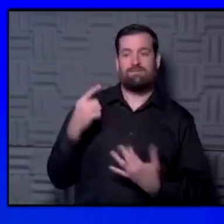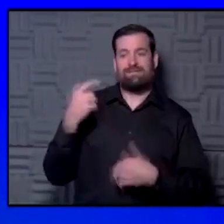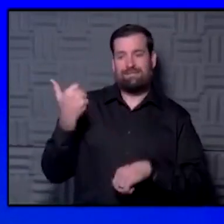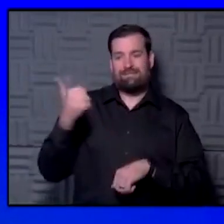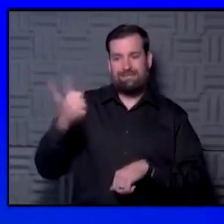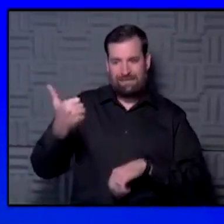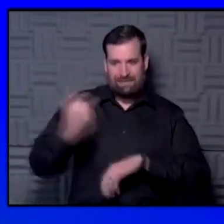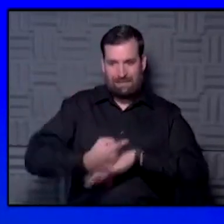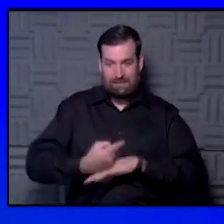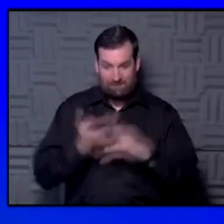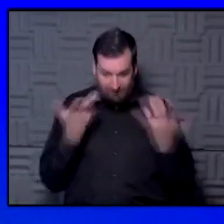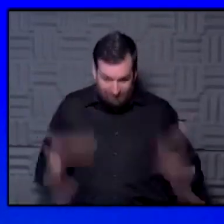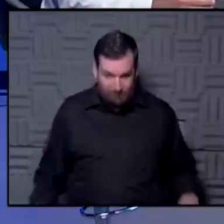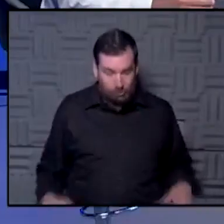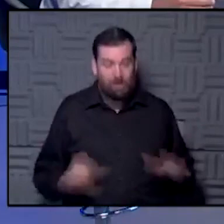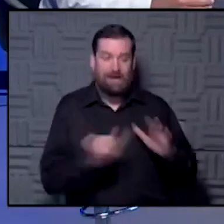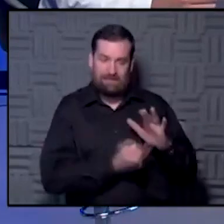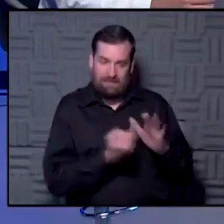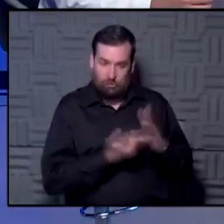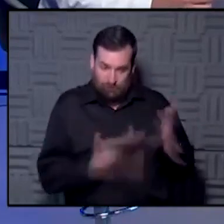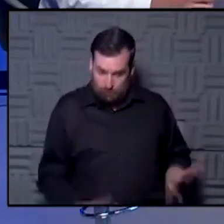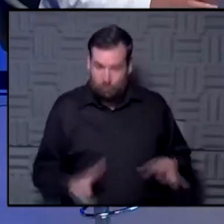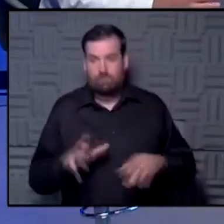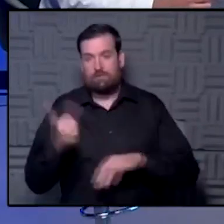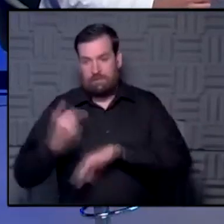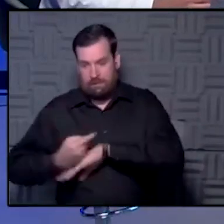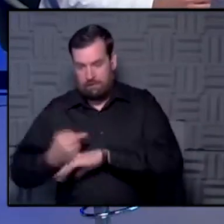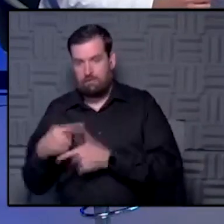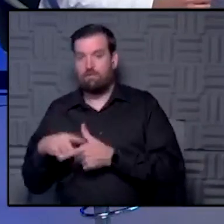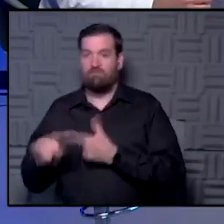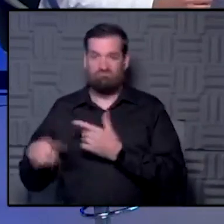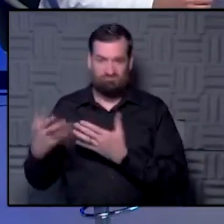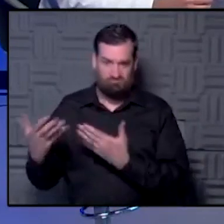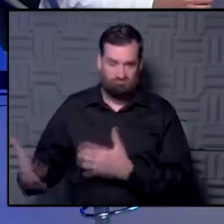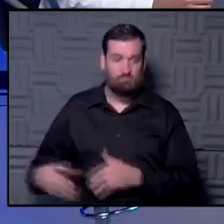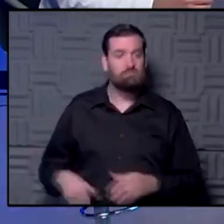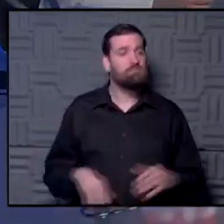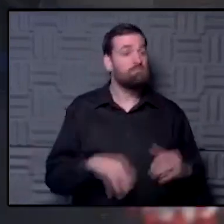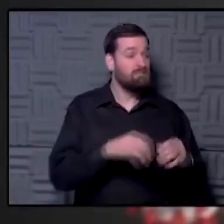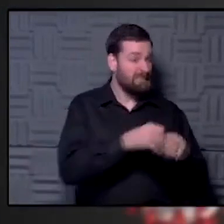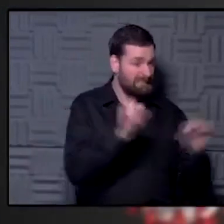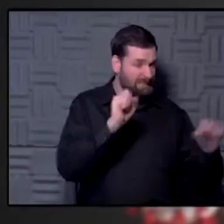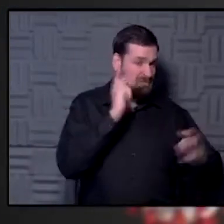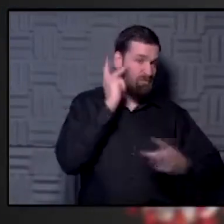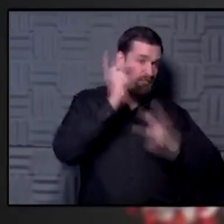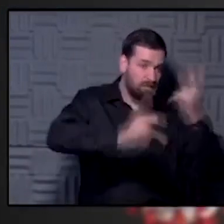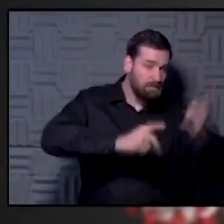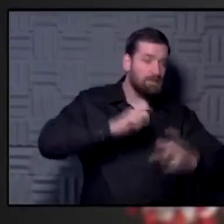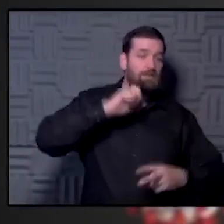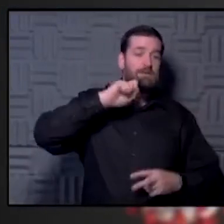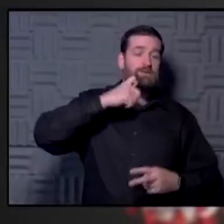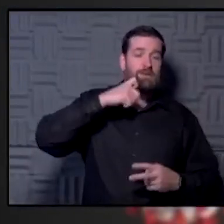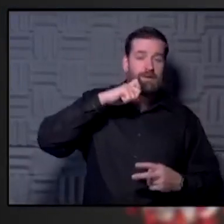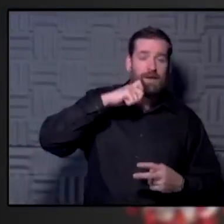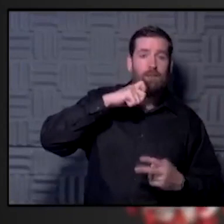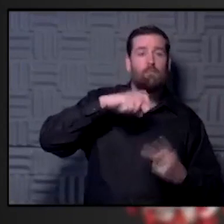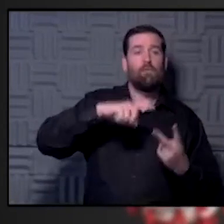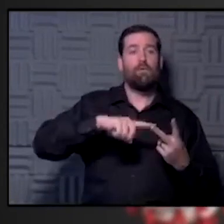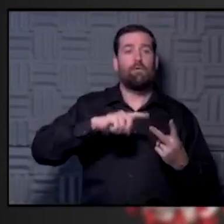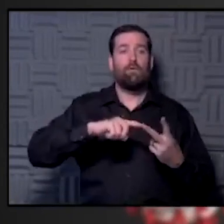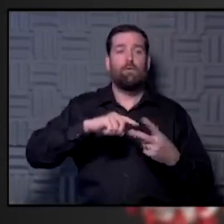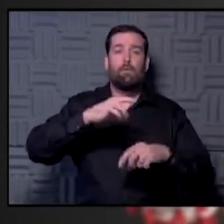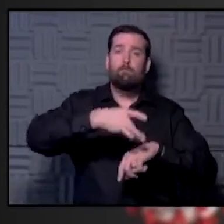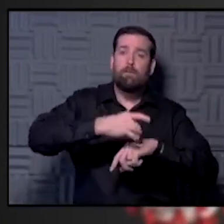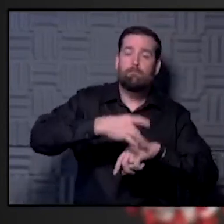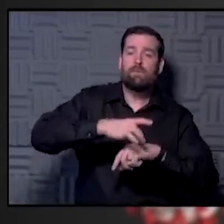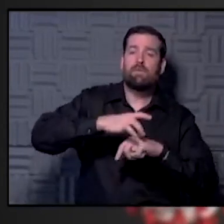period after your isolation ends. All right. Last question for today. Is it safe to visit apple orchards and pumpkin patches